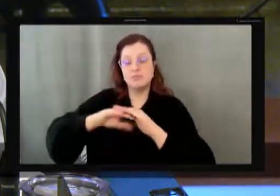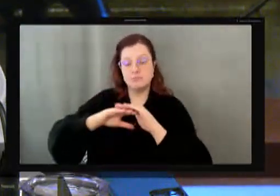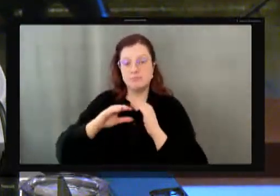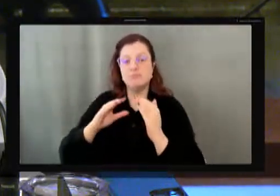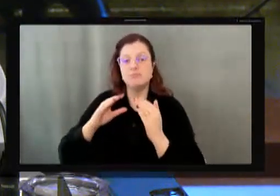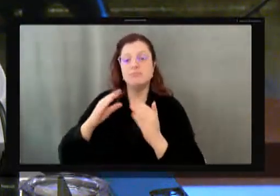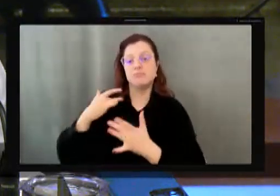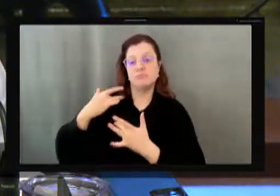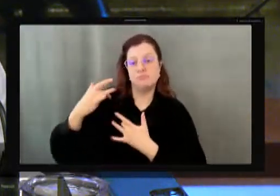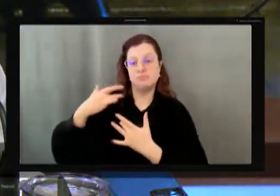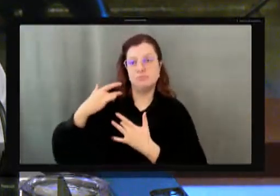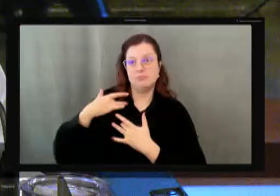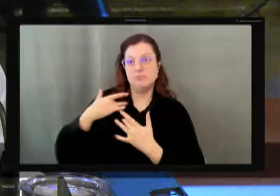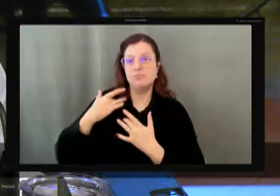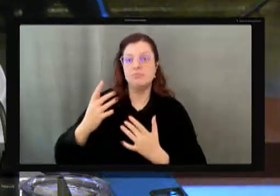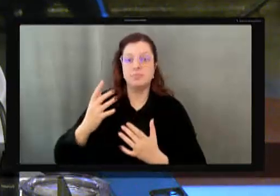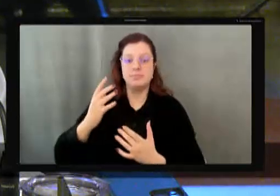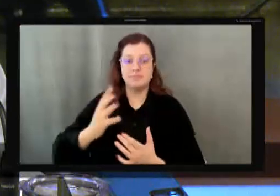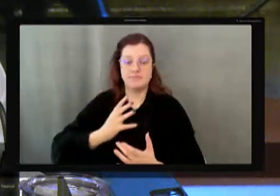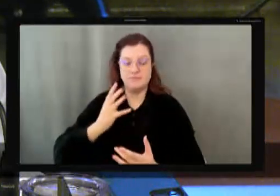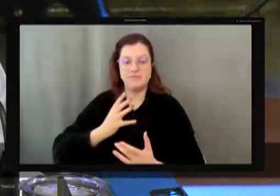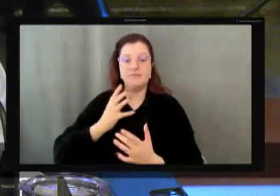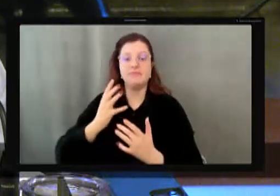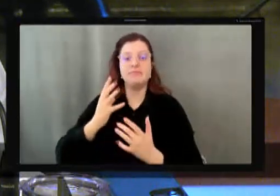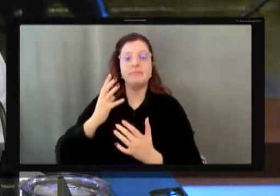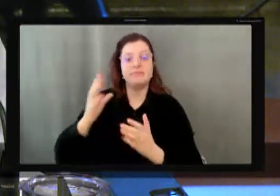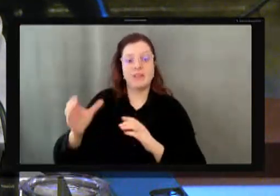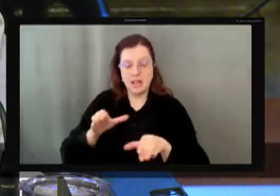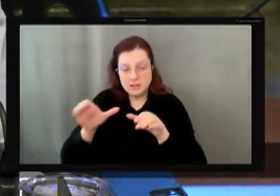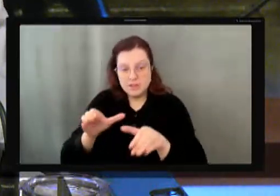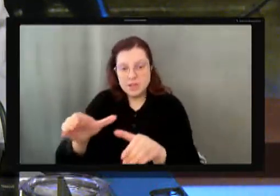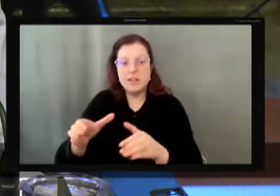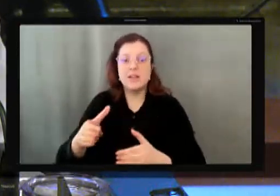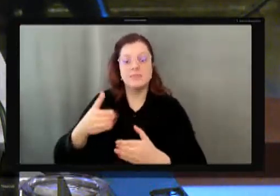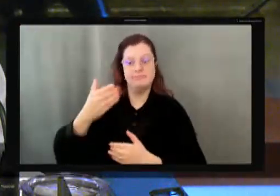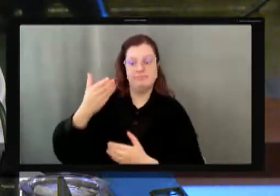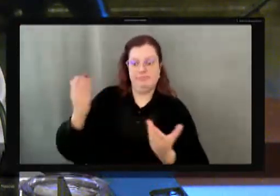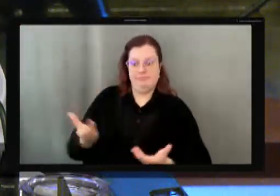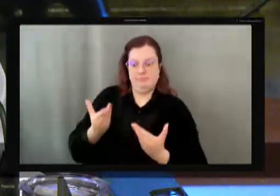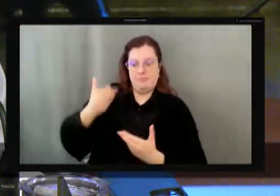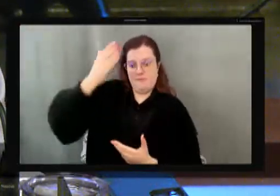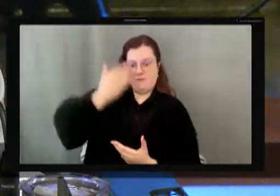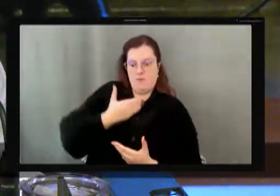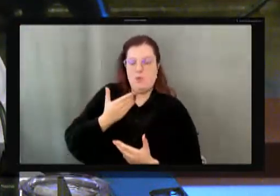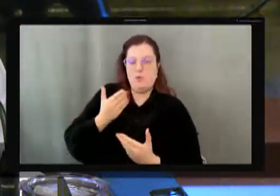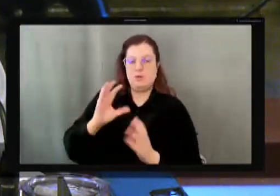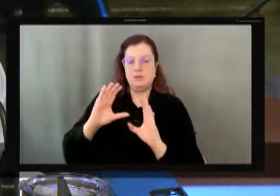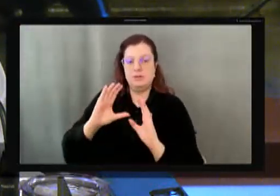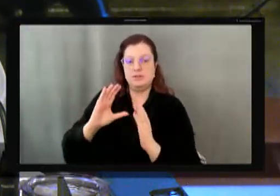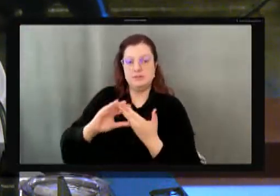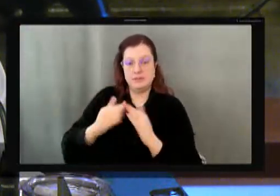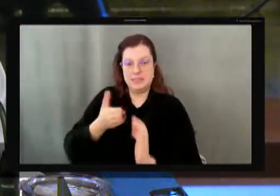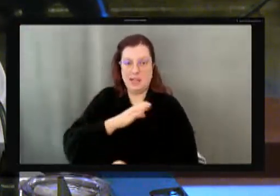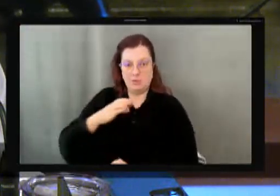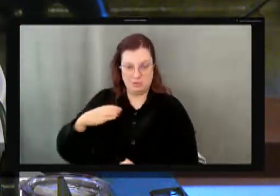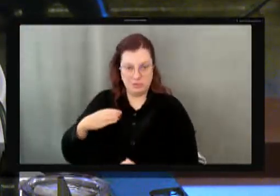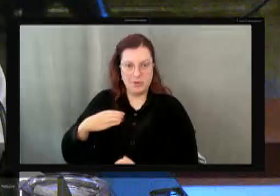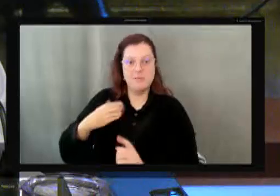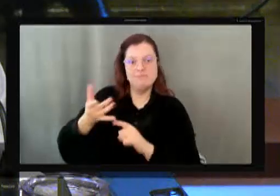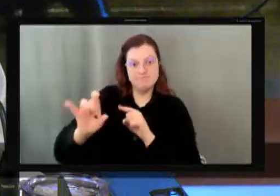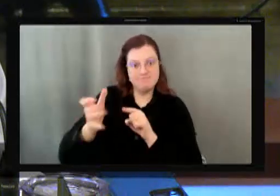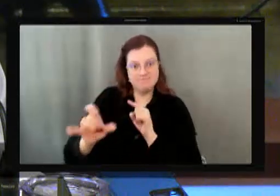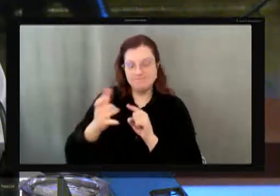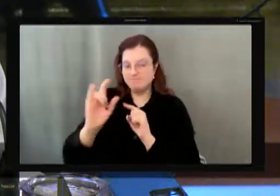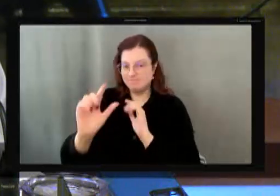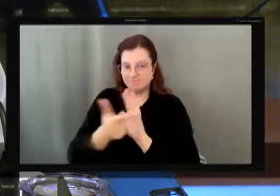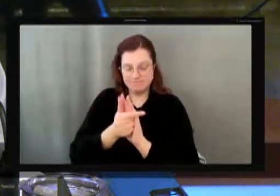concern, official action, or deliberation, which are or may be before city council. Profanity will not be permitted. Please state your name and neighborhood for the